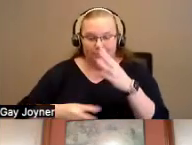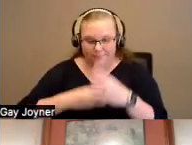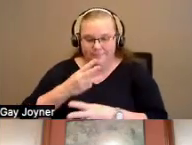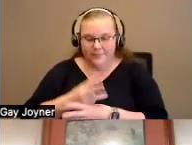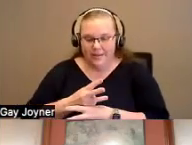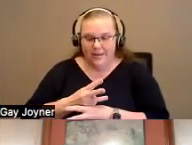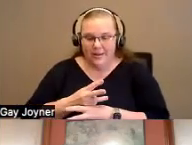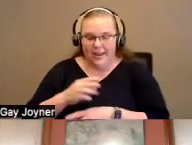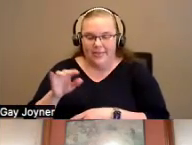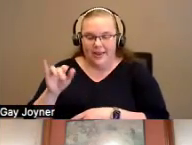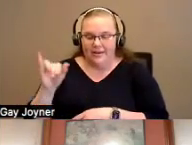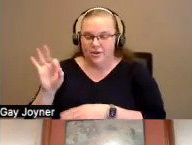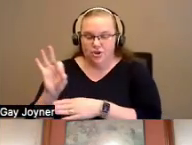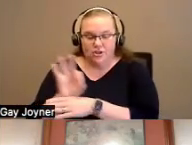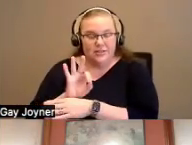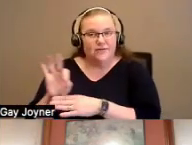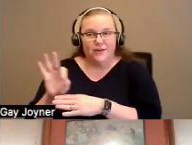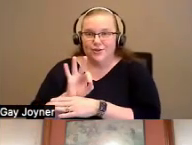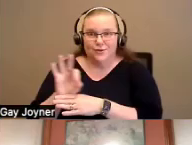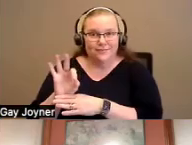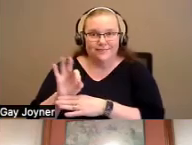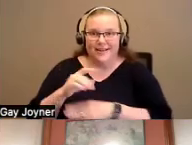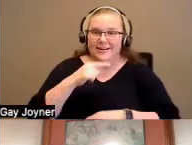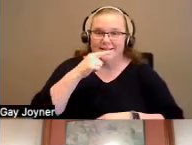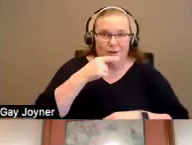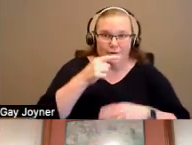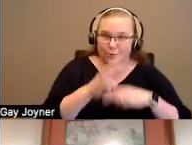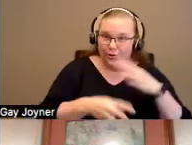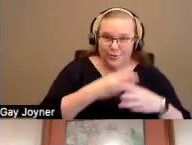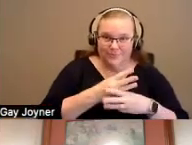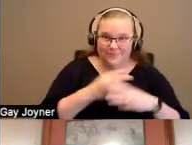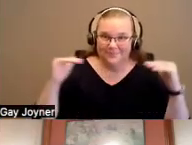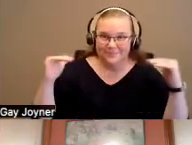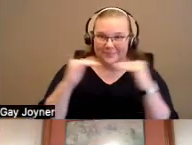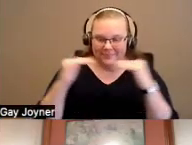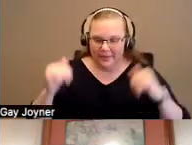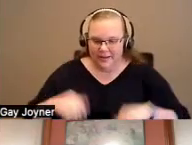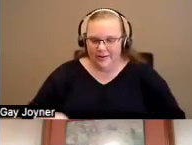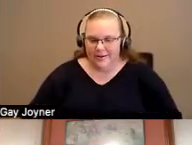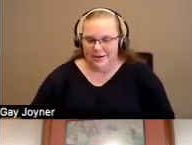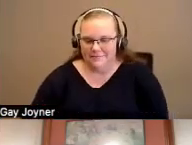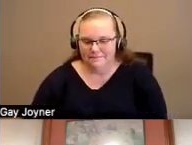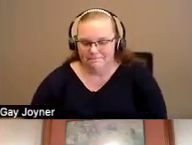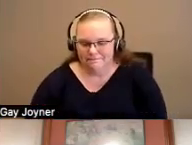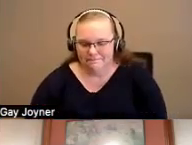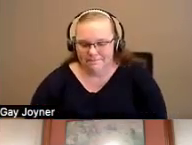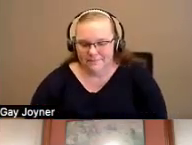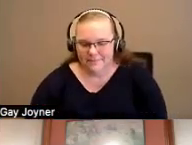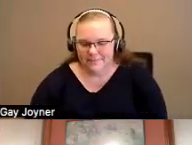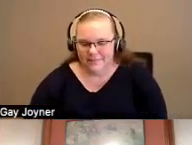world, and that it is just as functional as the hearing world. no. Um,